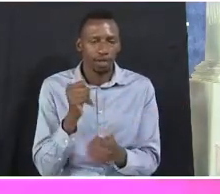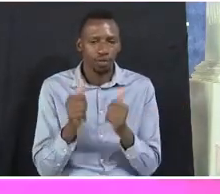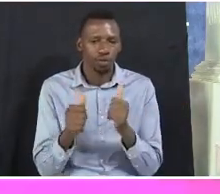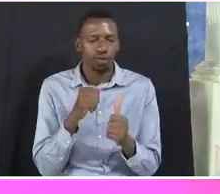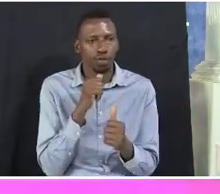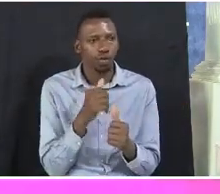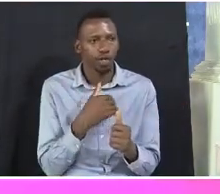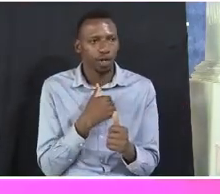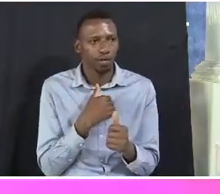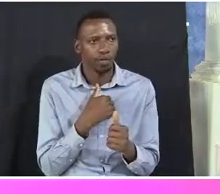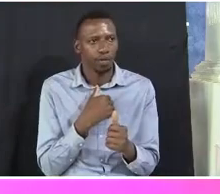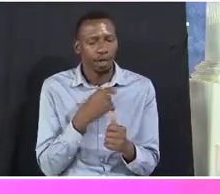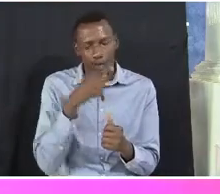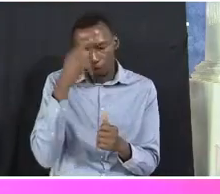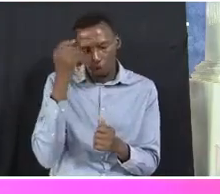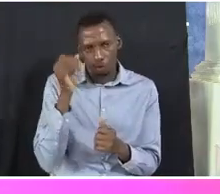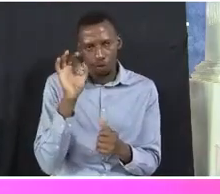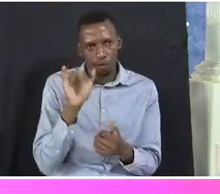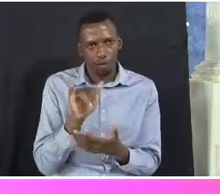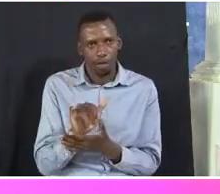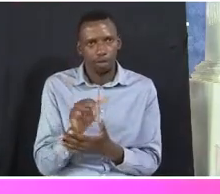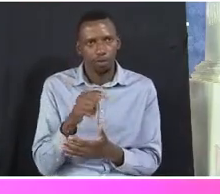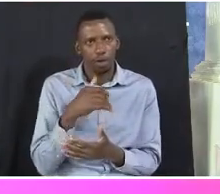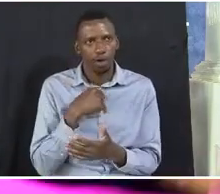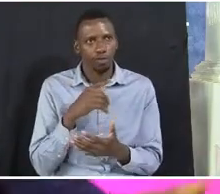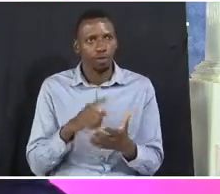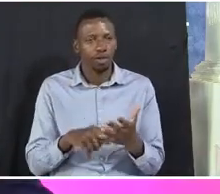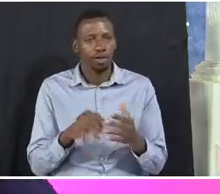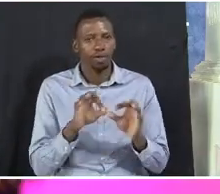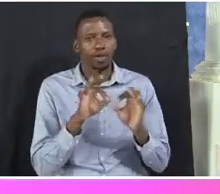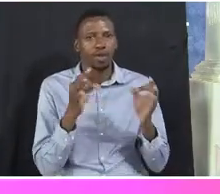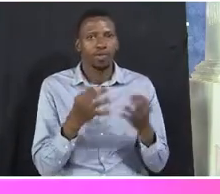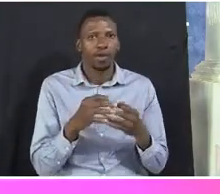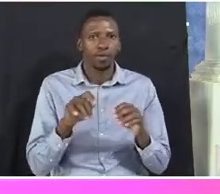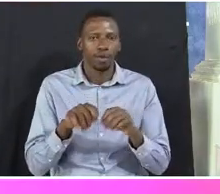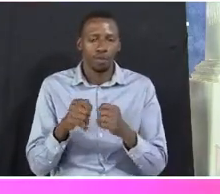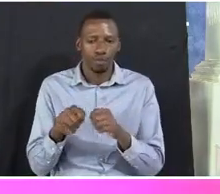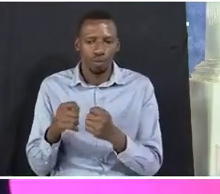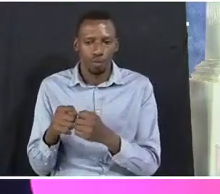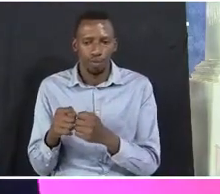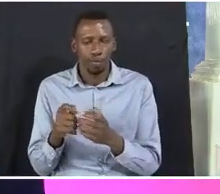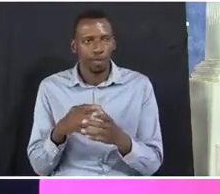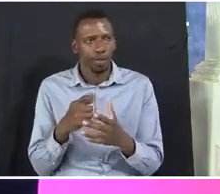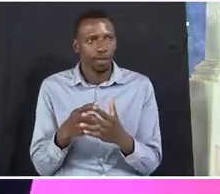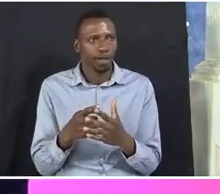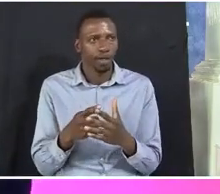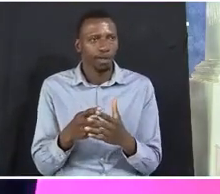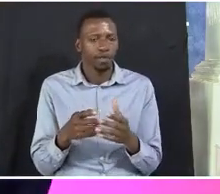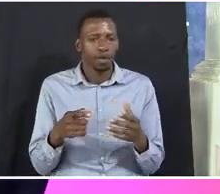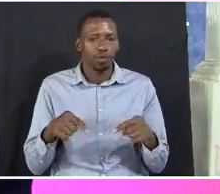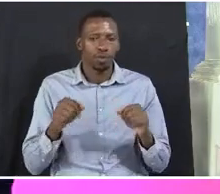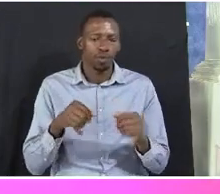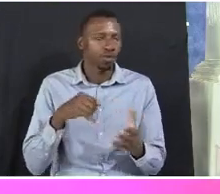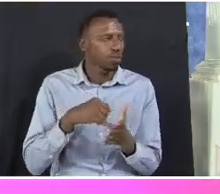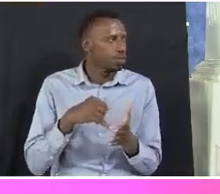Because of that, we have what is called family brokenness. Then how can we get involved?